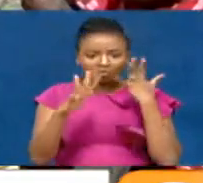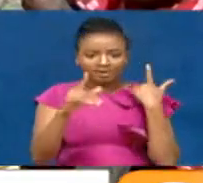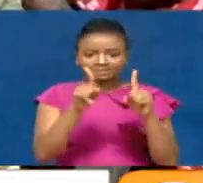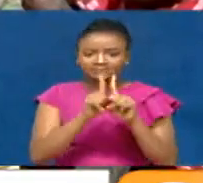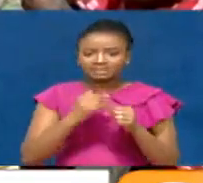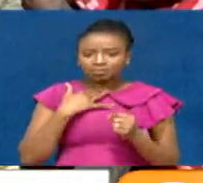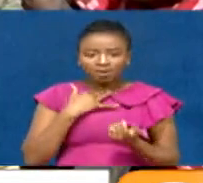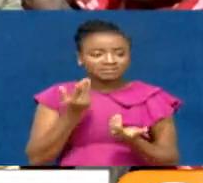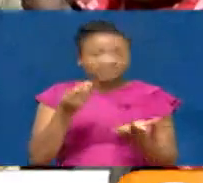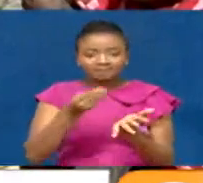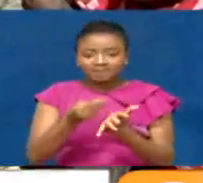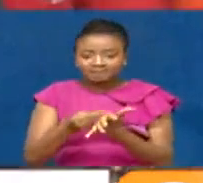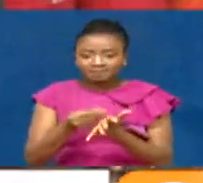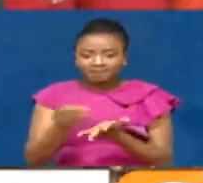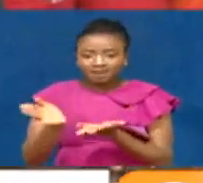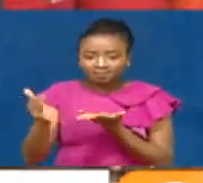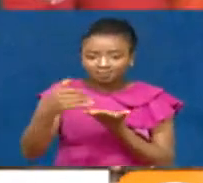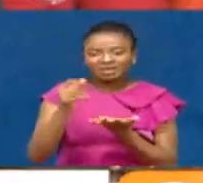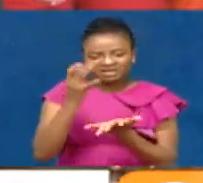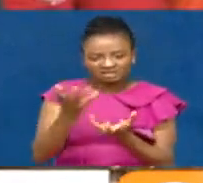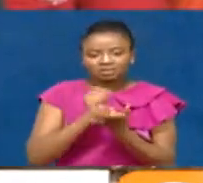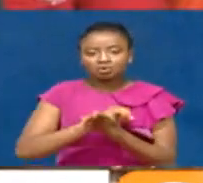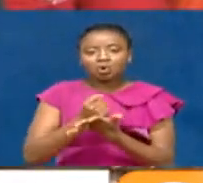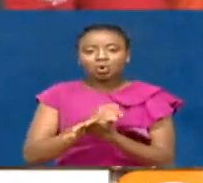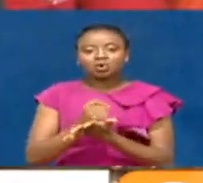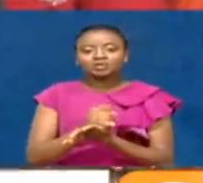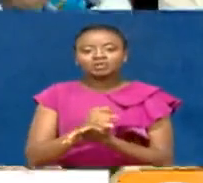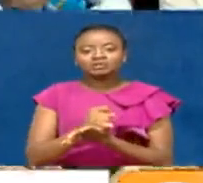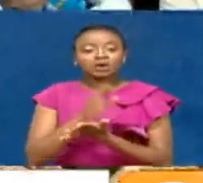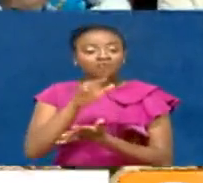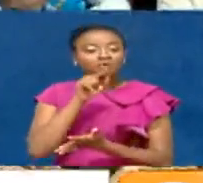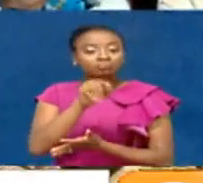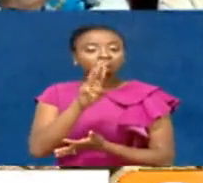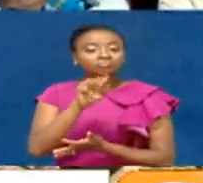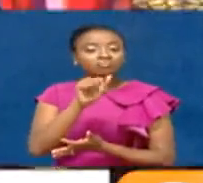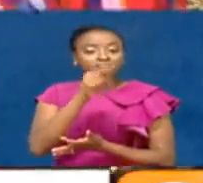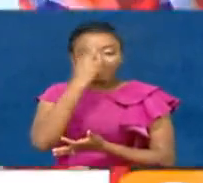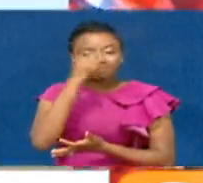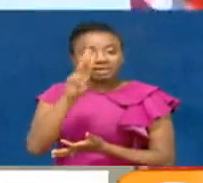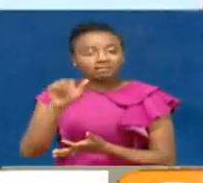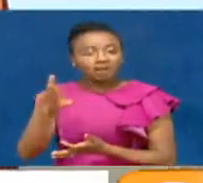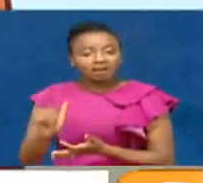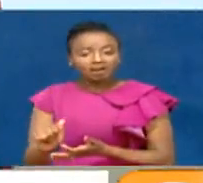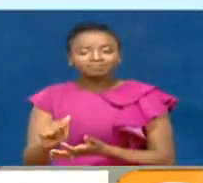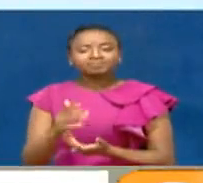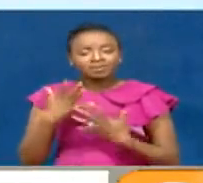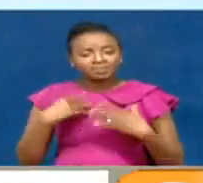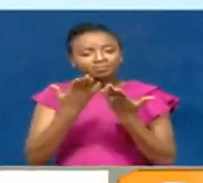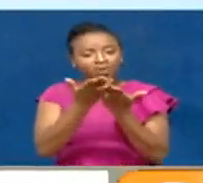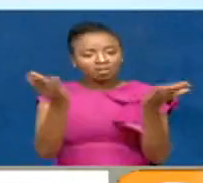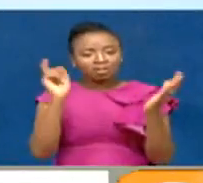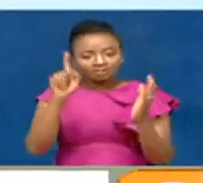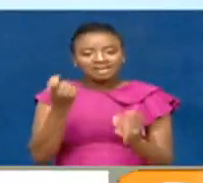of revenue collected from the Maasai Mara over the last 9 years under Samuel Tunai's administration. Nataka ieleweke